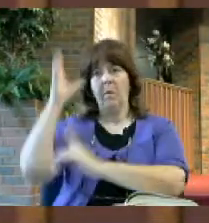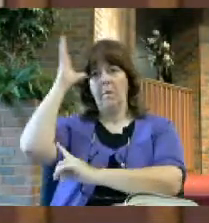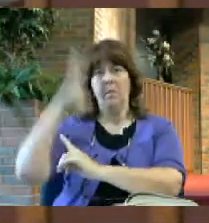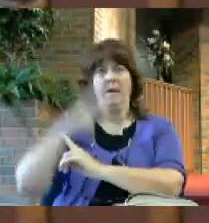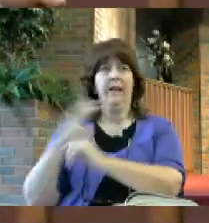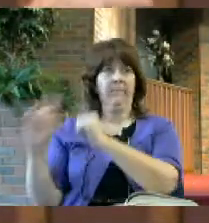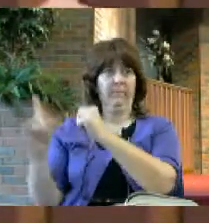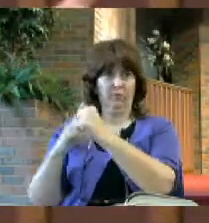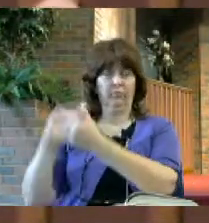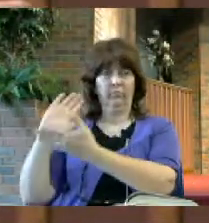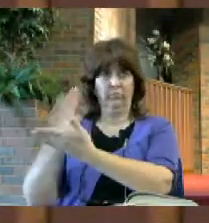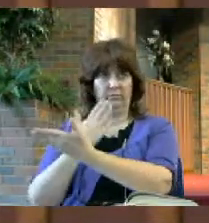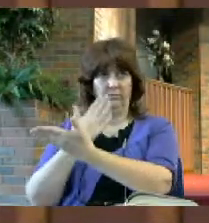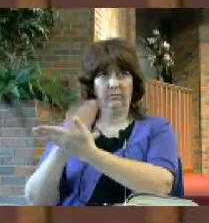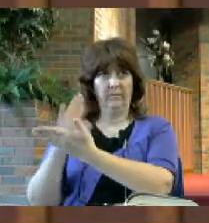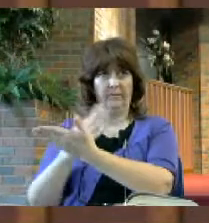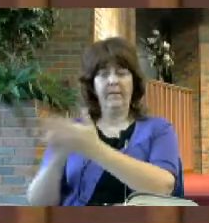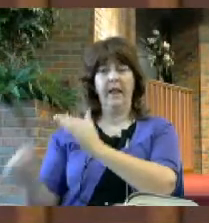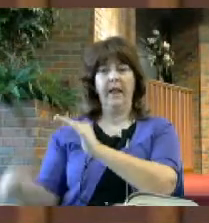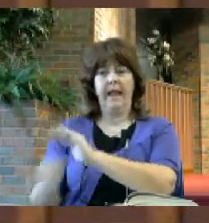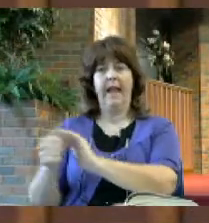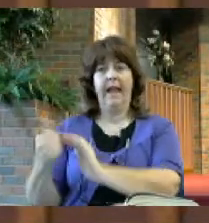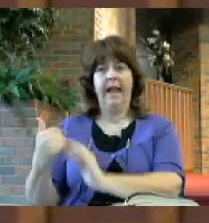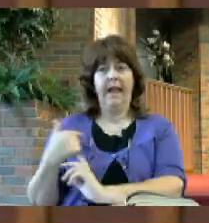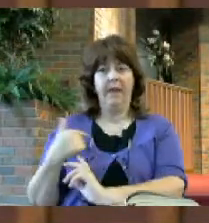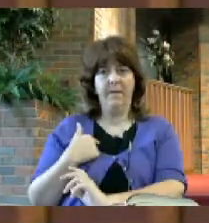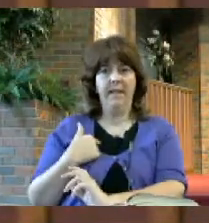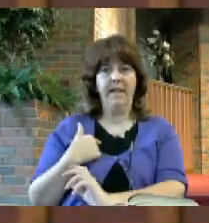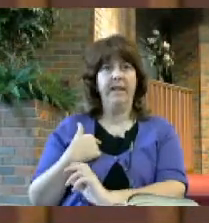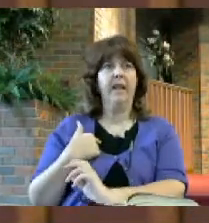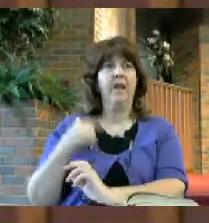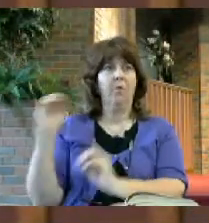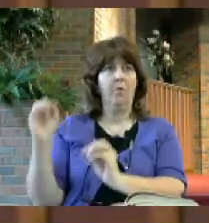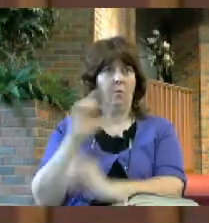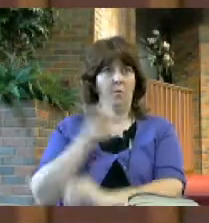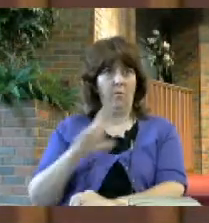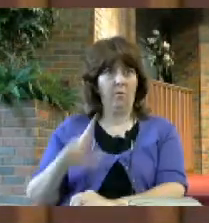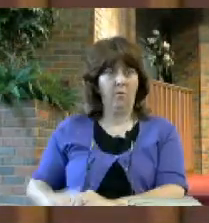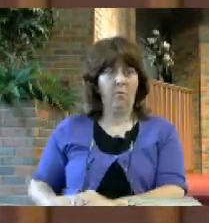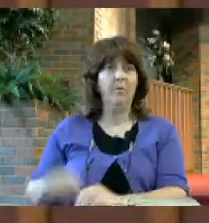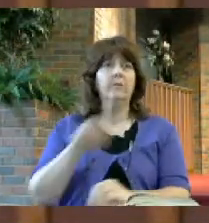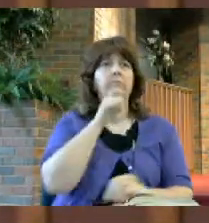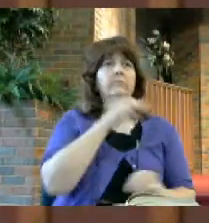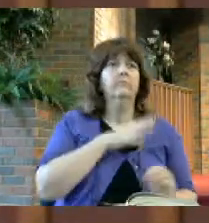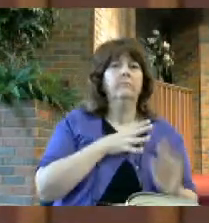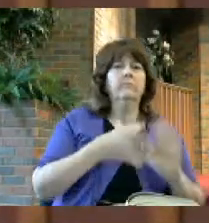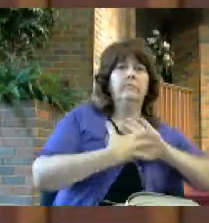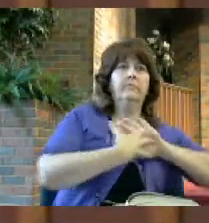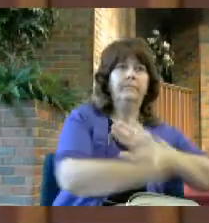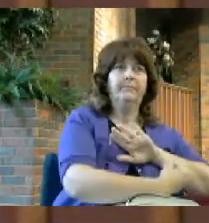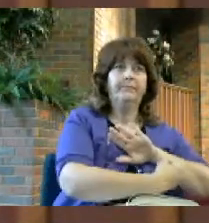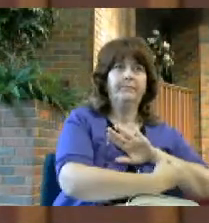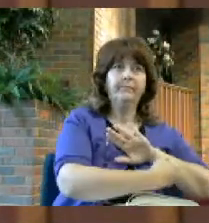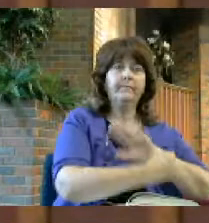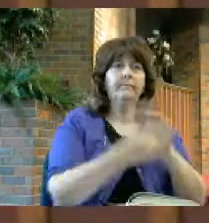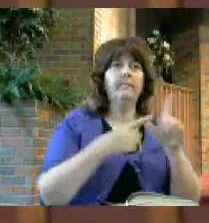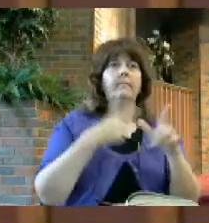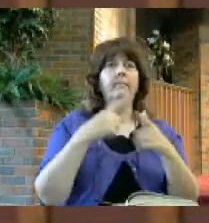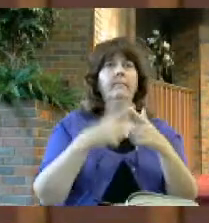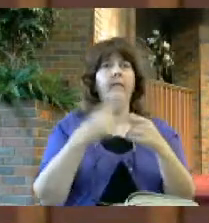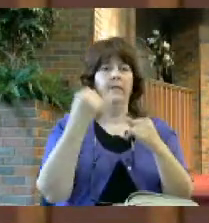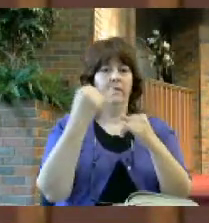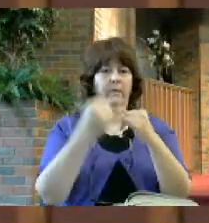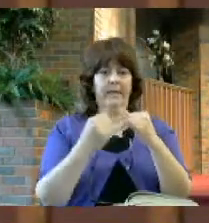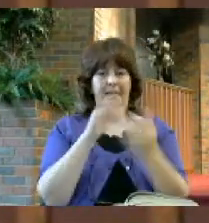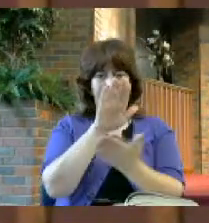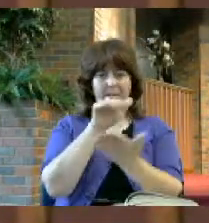and then the ladies echo that, "Hide Me Away, O Lord." The only times we really sing together is in the middle sections, "In the